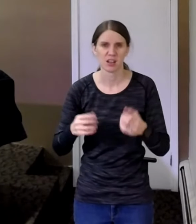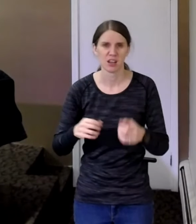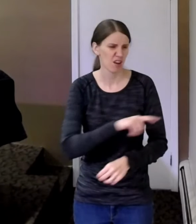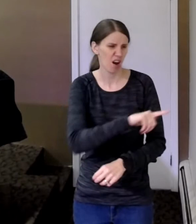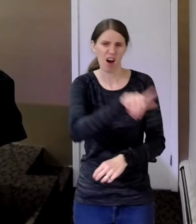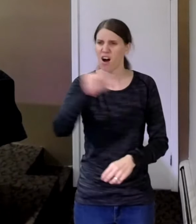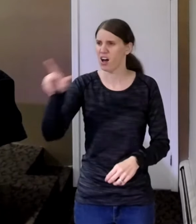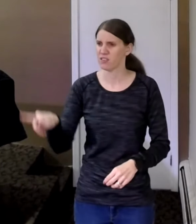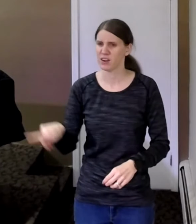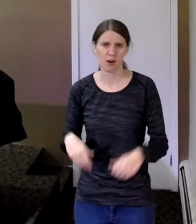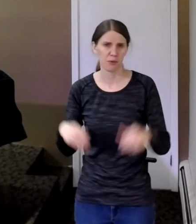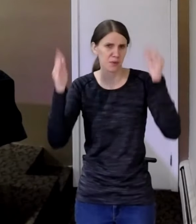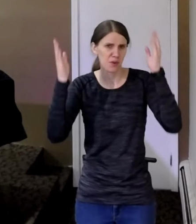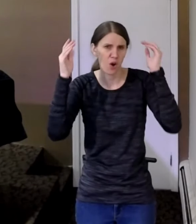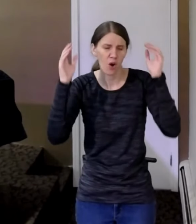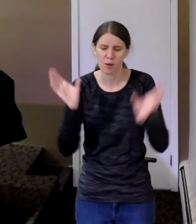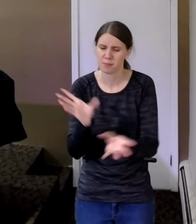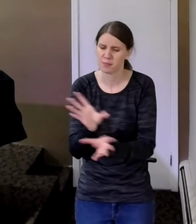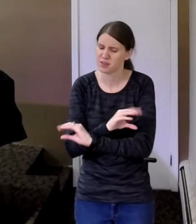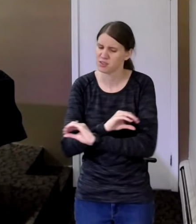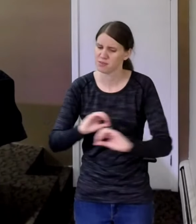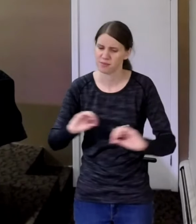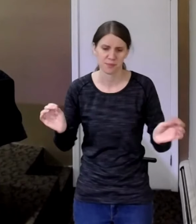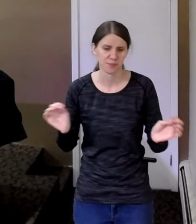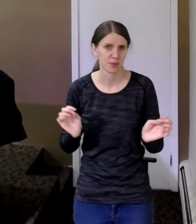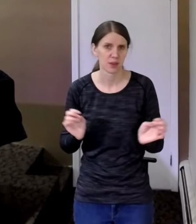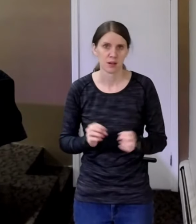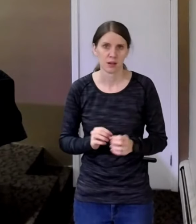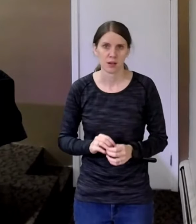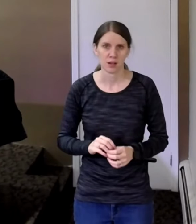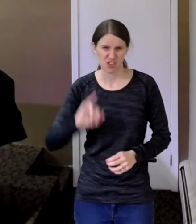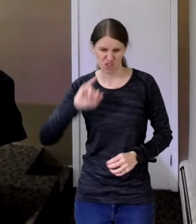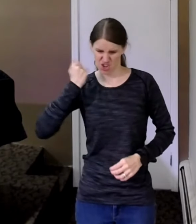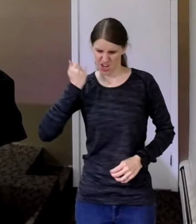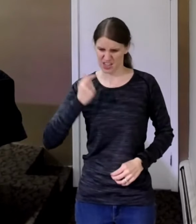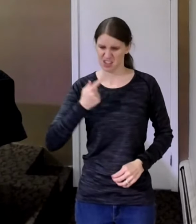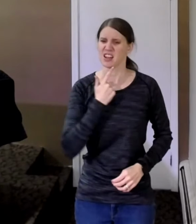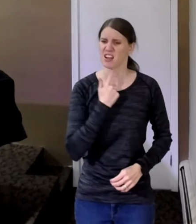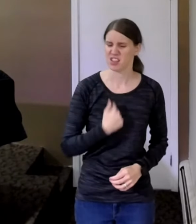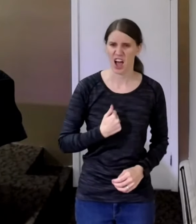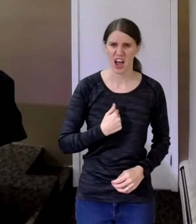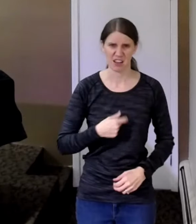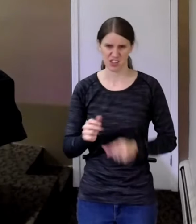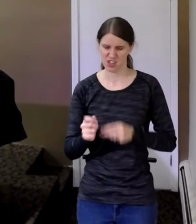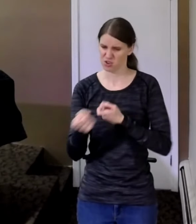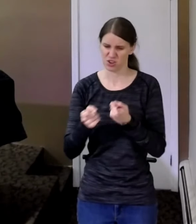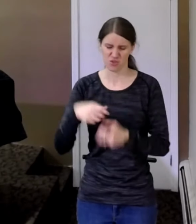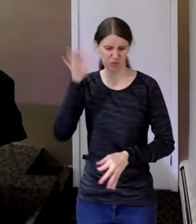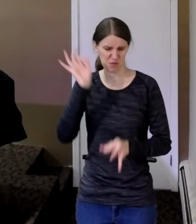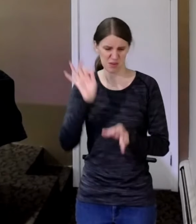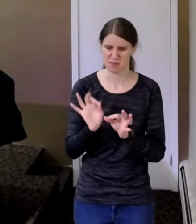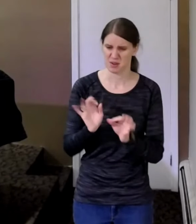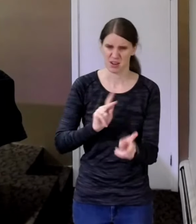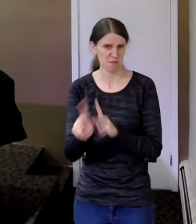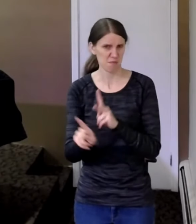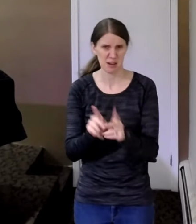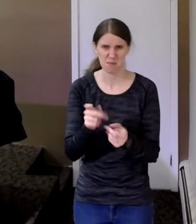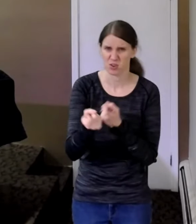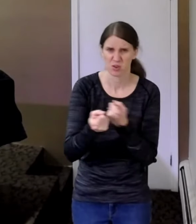lost, that jealousy and lust drive so many decisions in so many people?